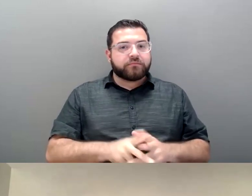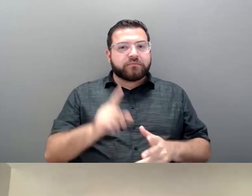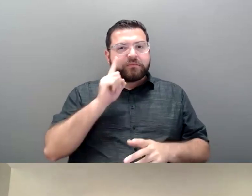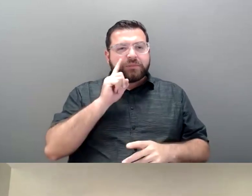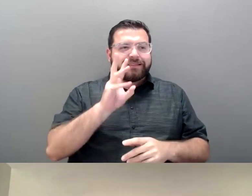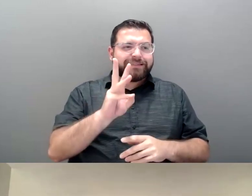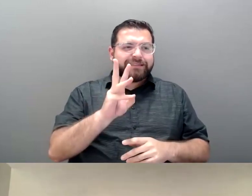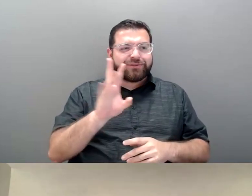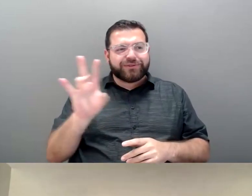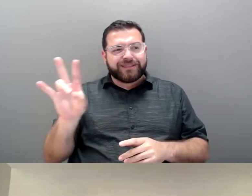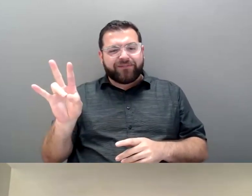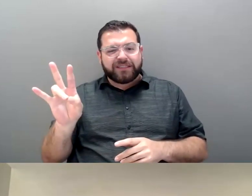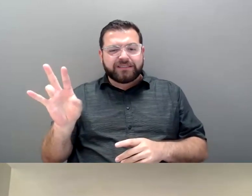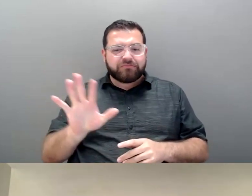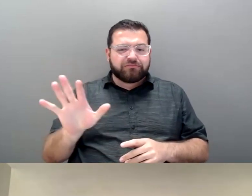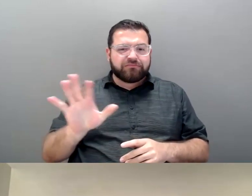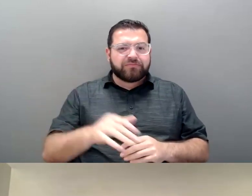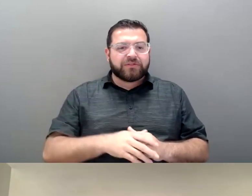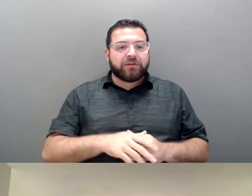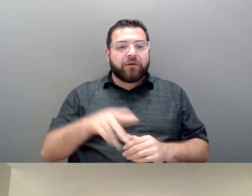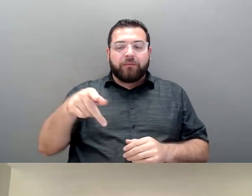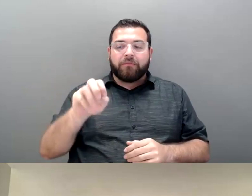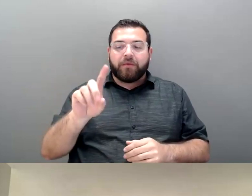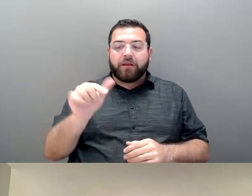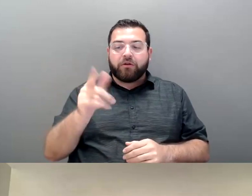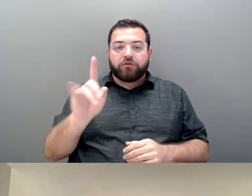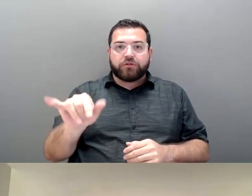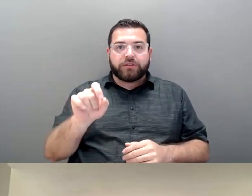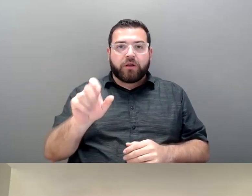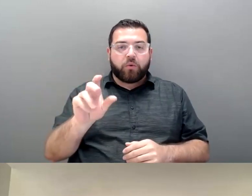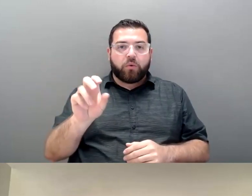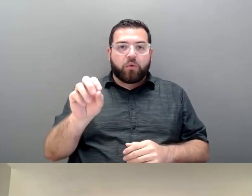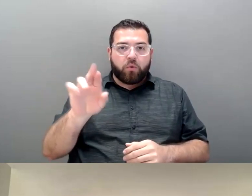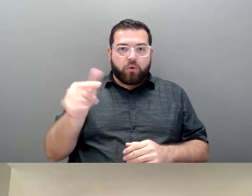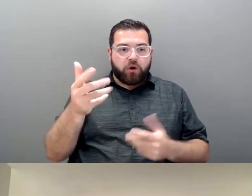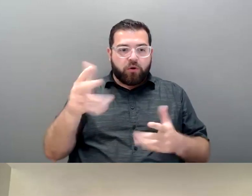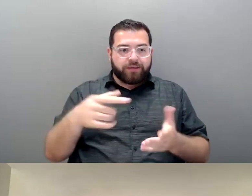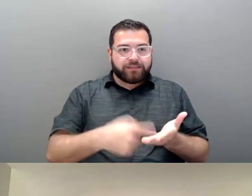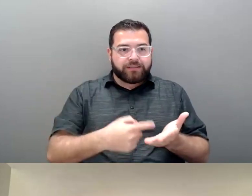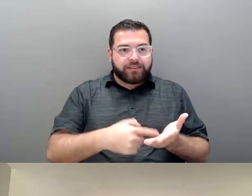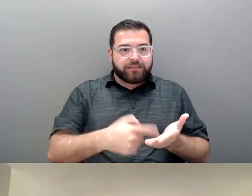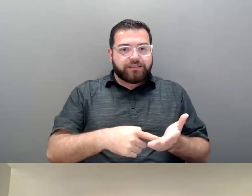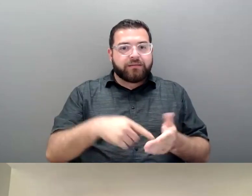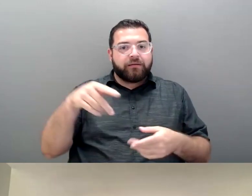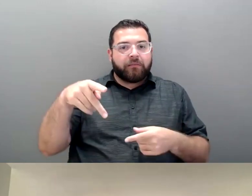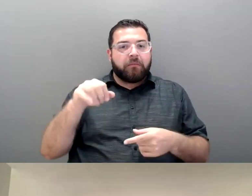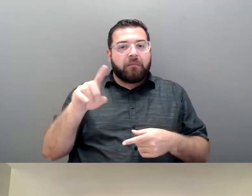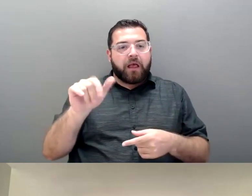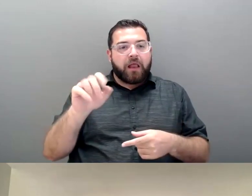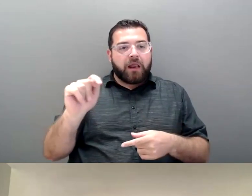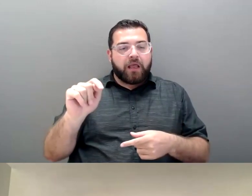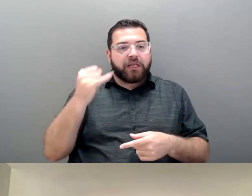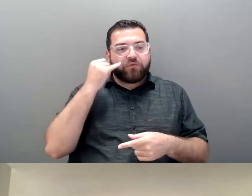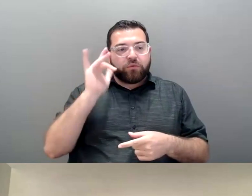there. So pedagogy.org, we went over that one together already. This Padlet, if you click on it, it's just a really